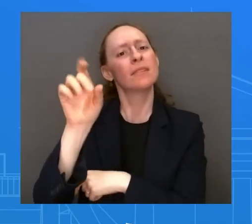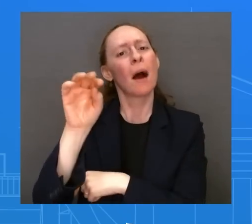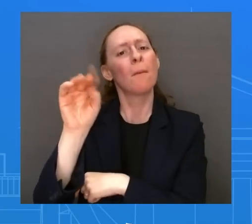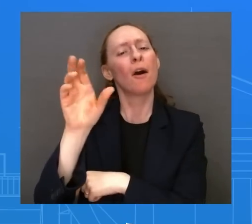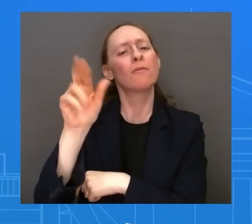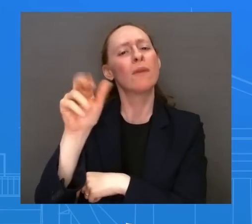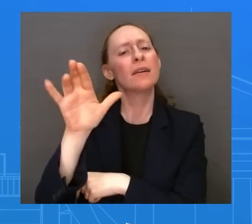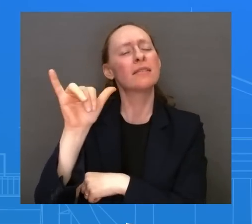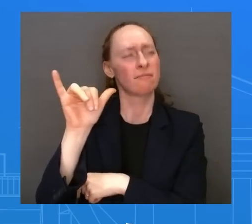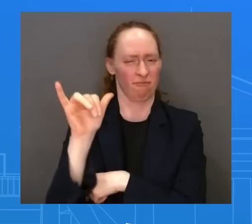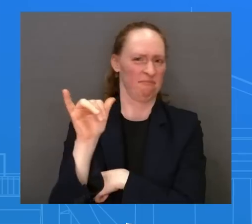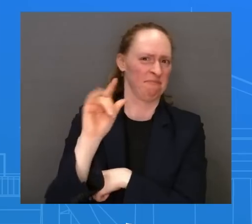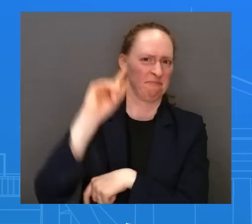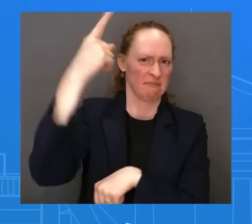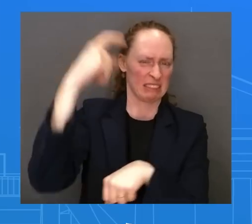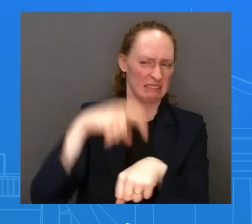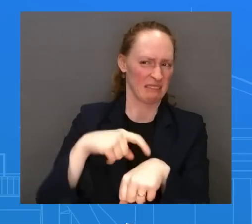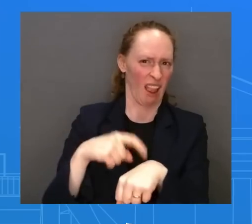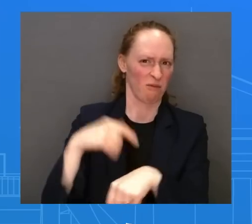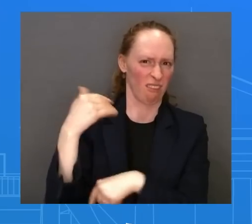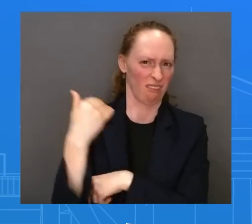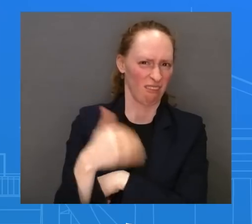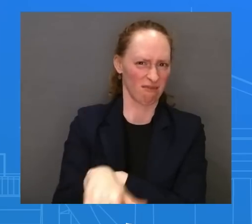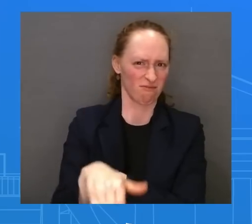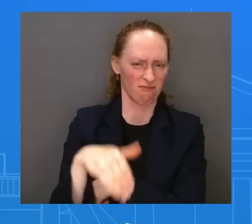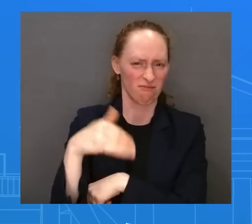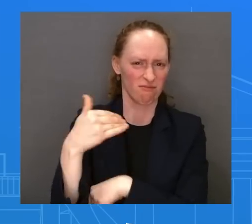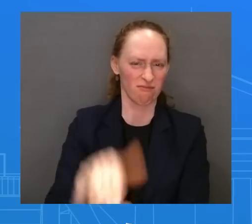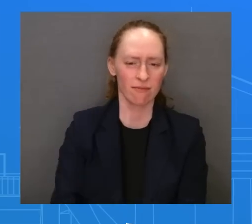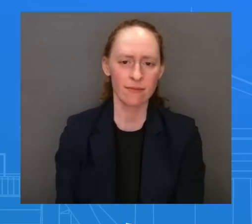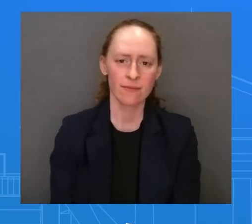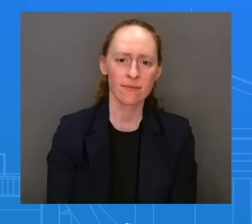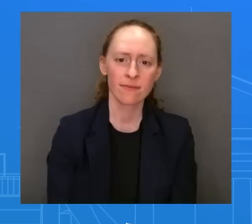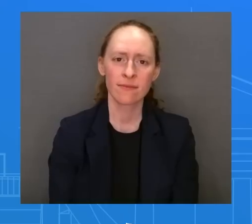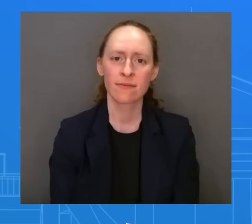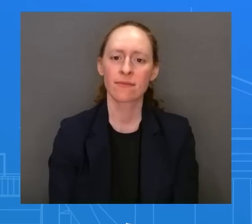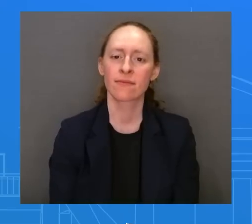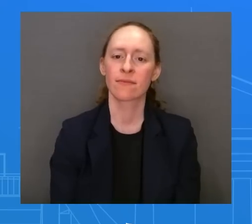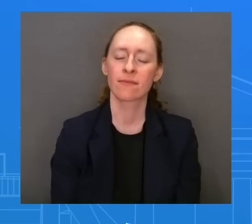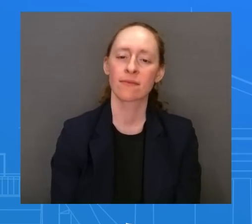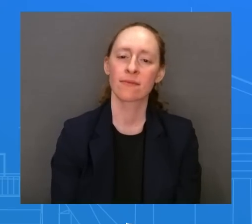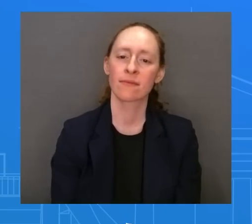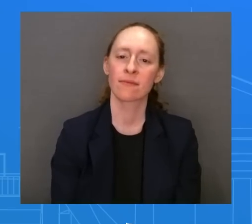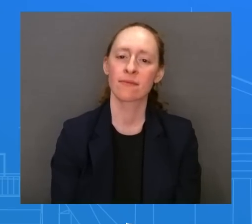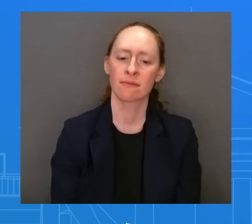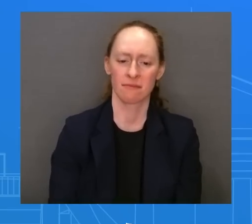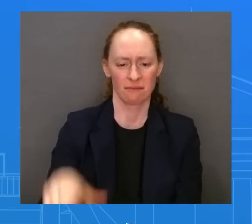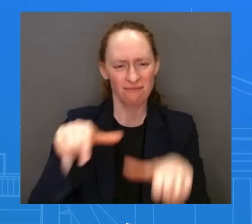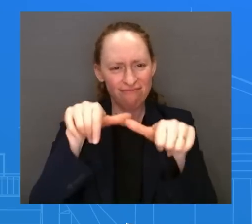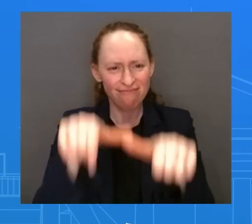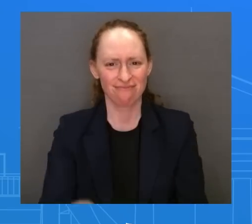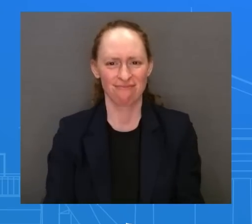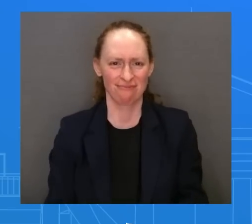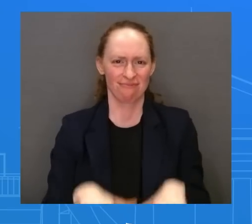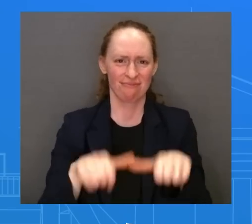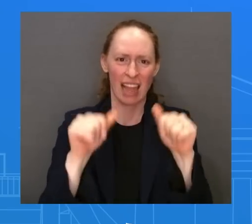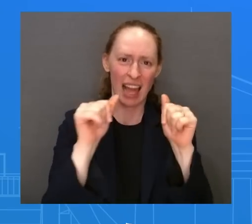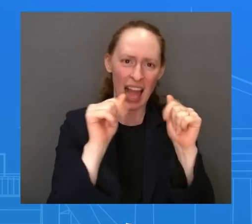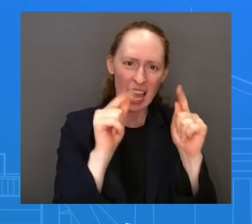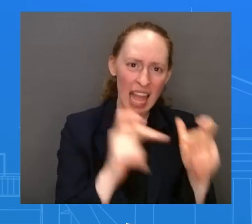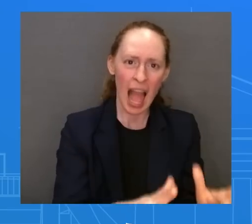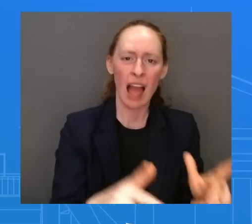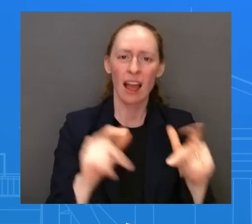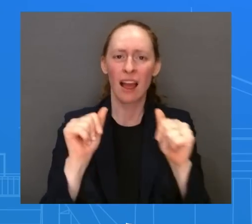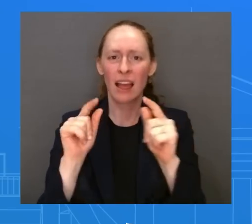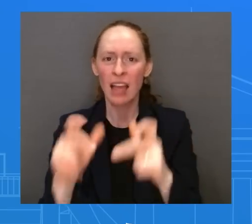of Republican lawmakers who continue to refuse to take action on stronger gun laws the president will continue to call